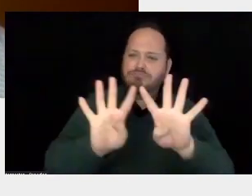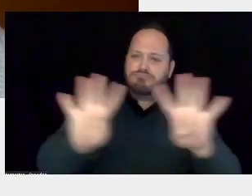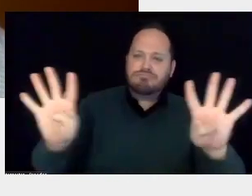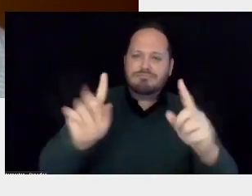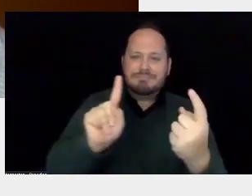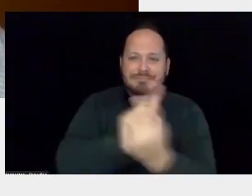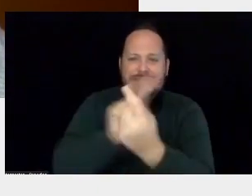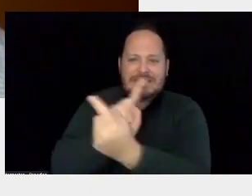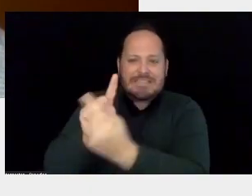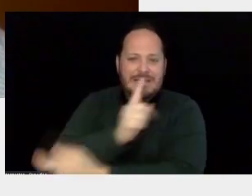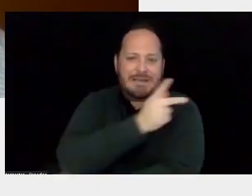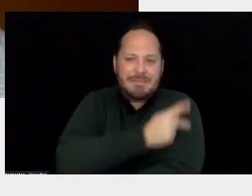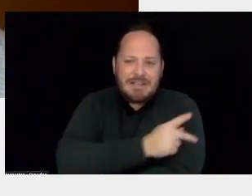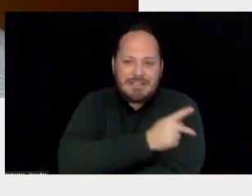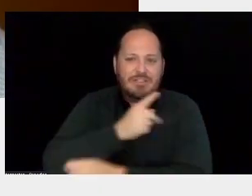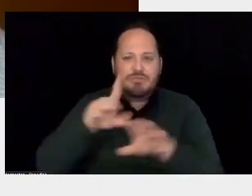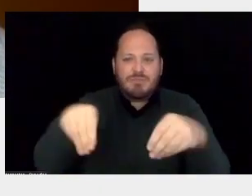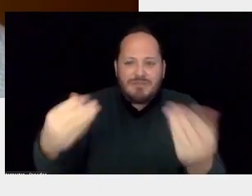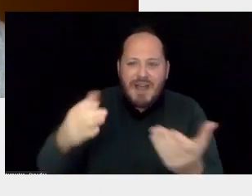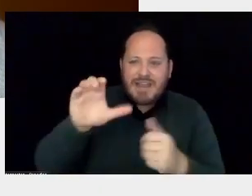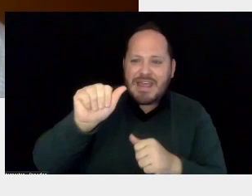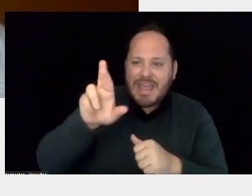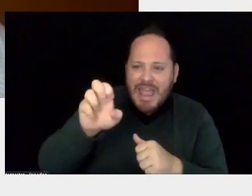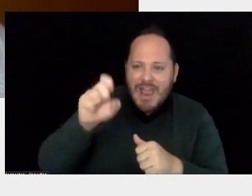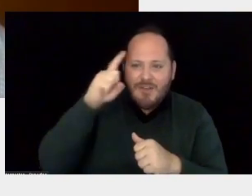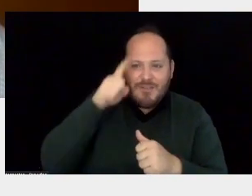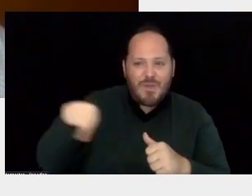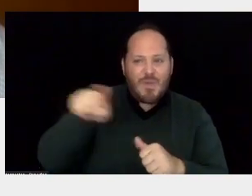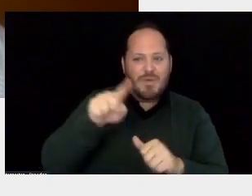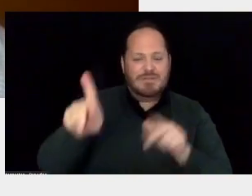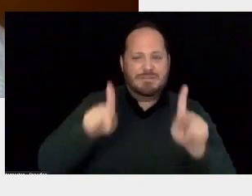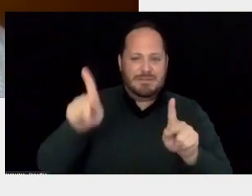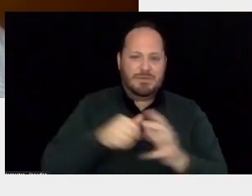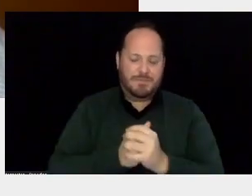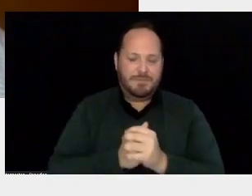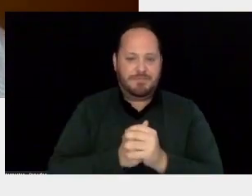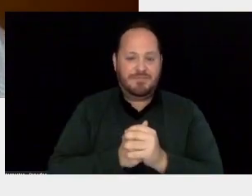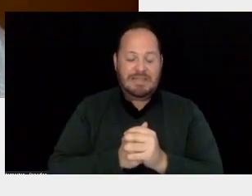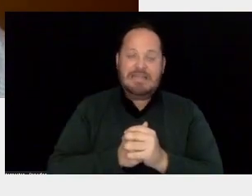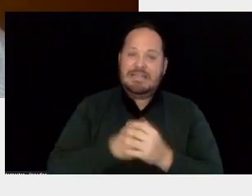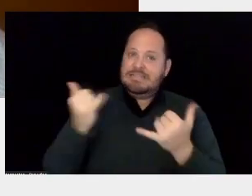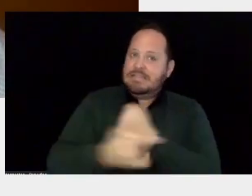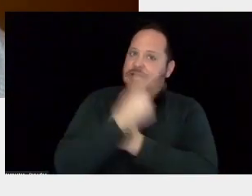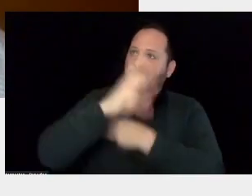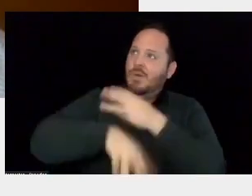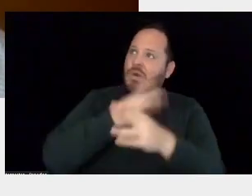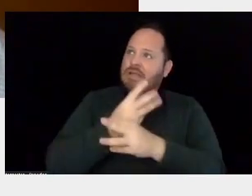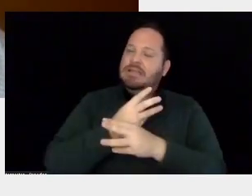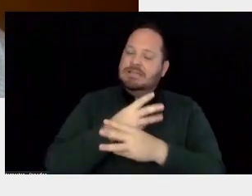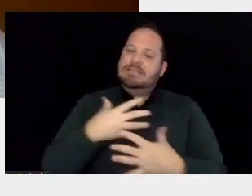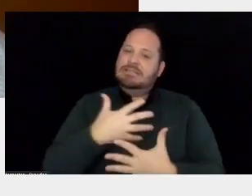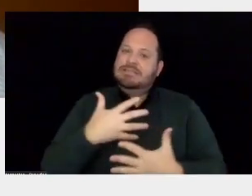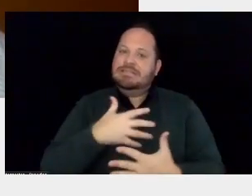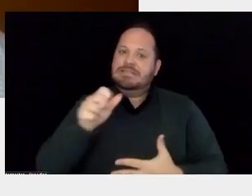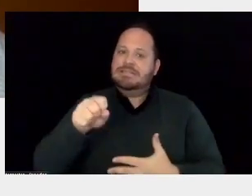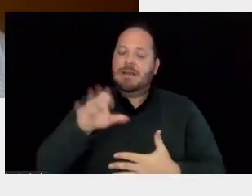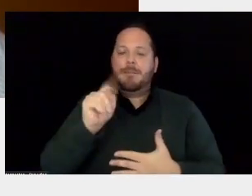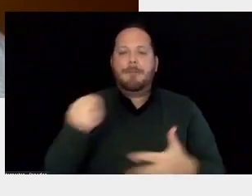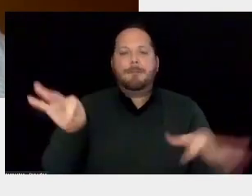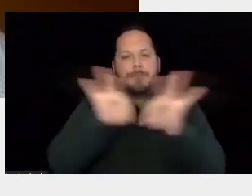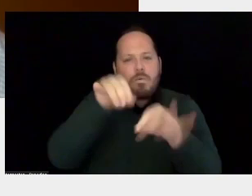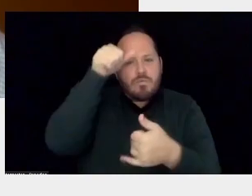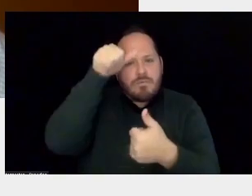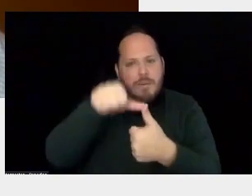about. You're out there providing care for vulnerable people. It's kind of a scary time right now, but let's remember, we all need to stay calm and not be